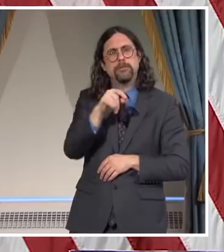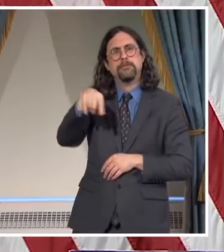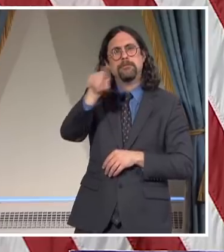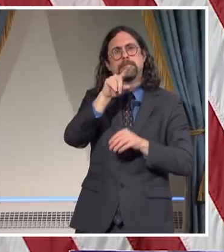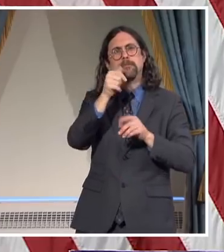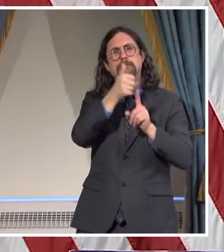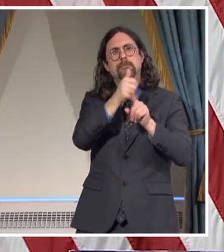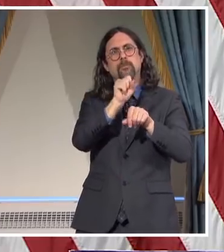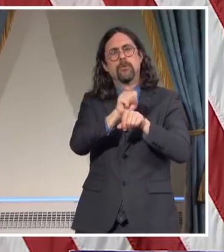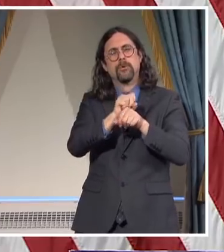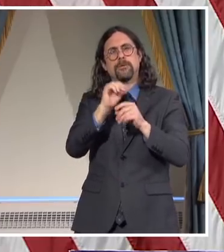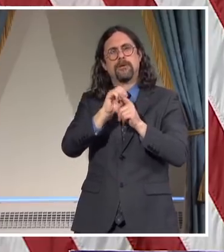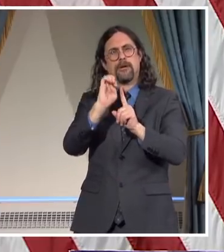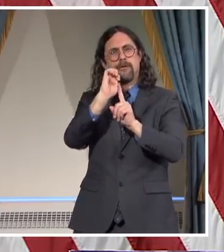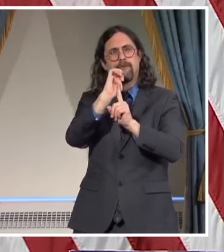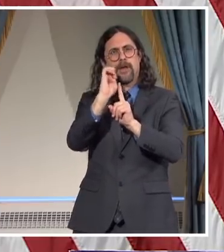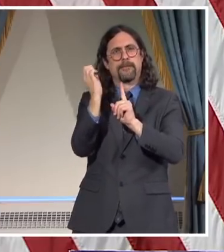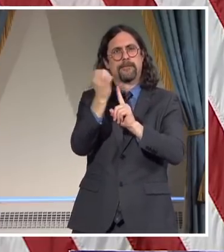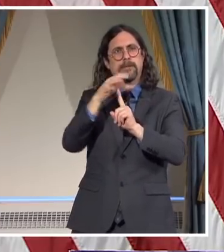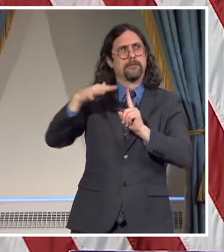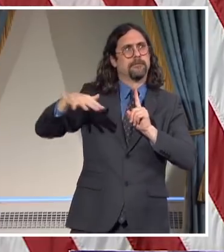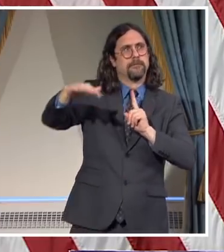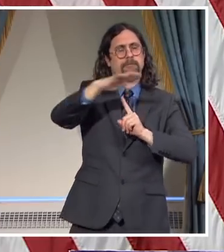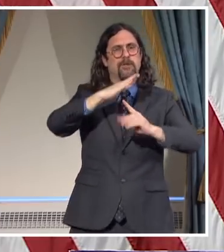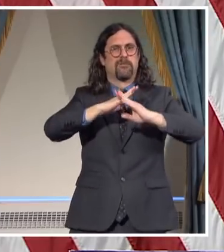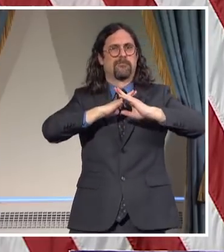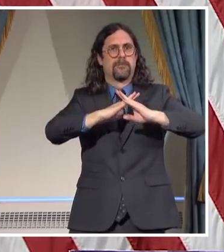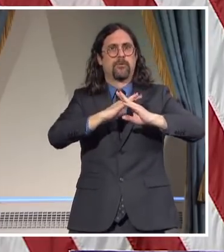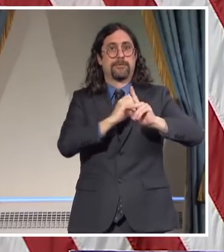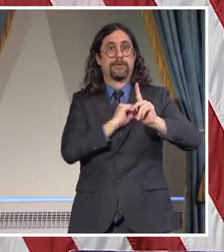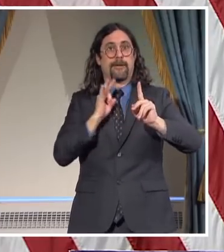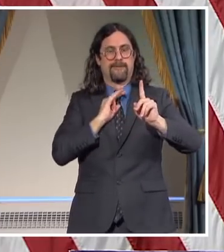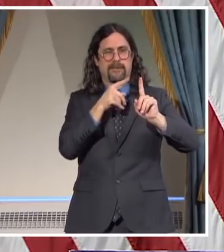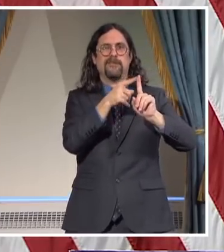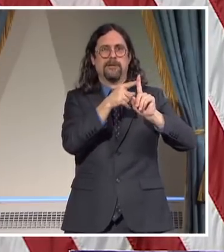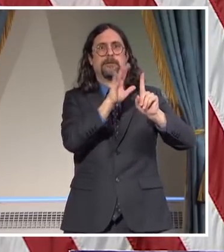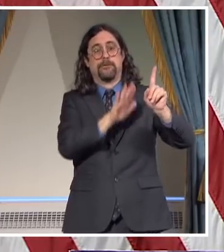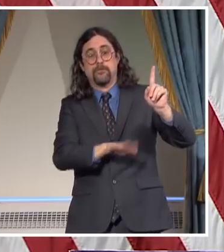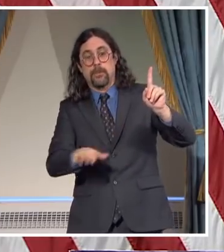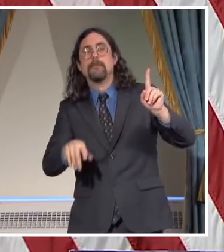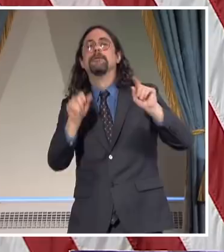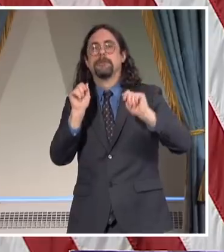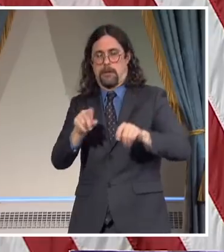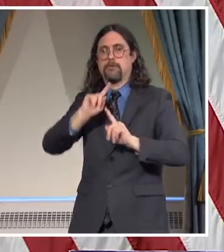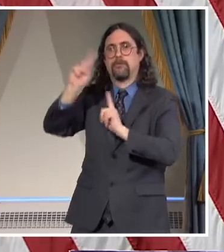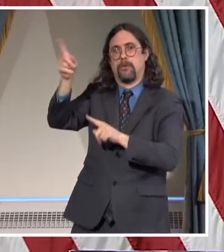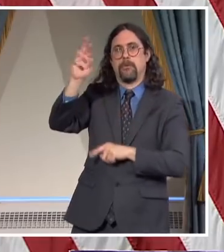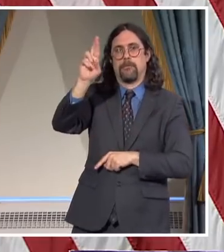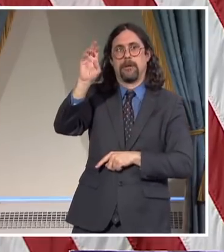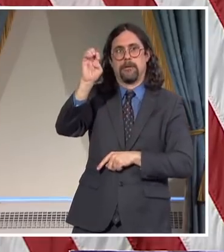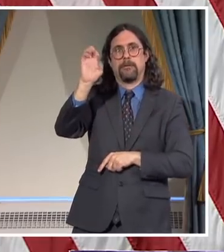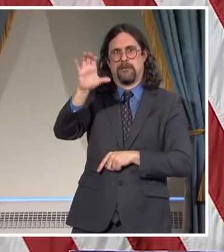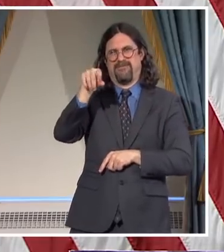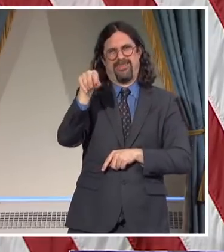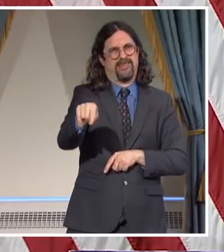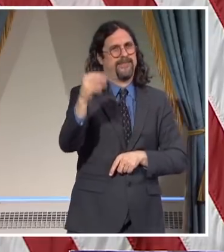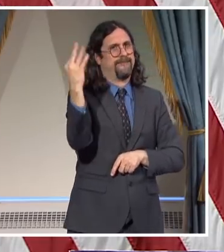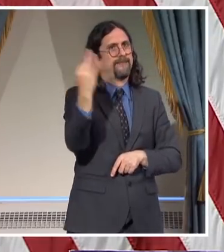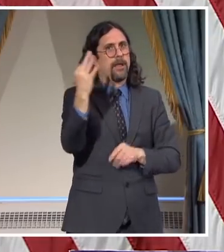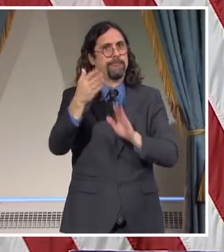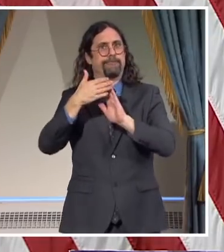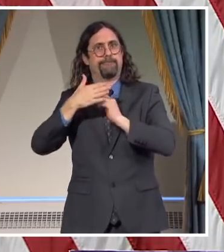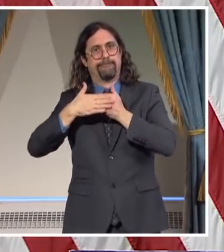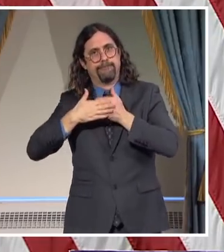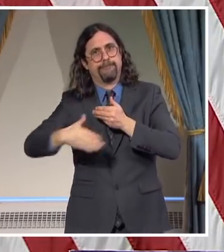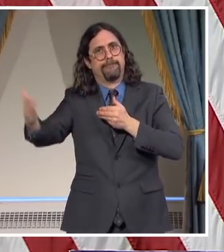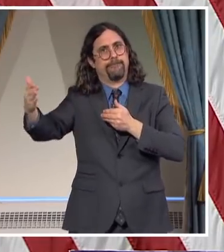of Probation. So that's an update, and all of that will be activated for Friday. I want to also talk to you